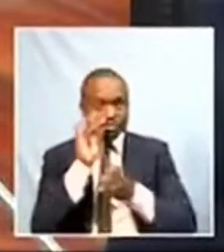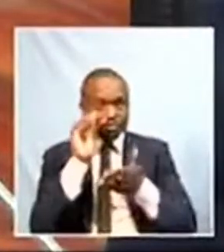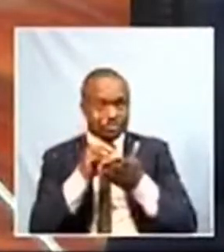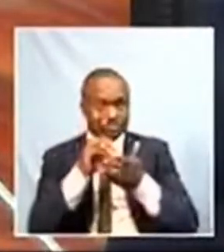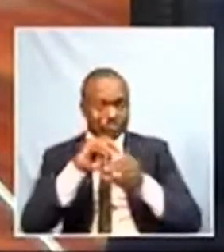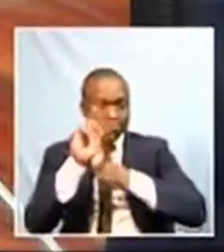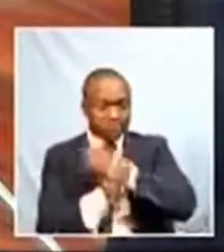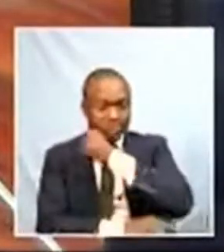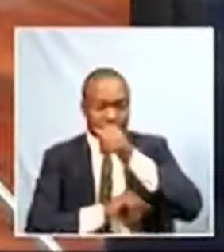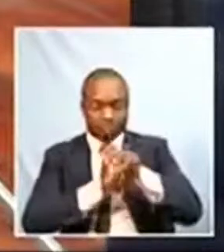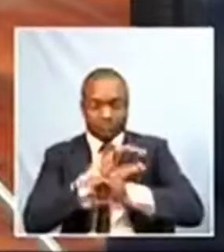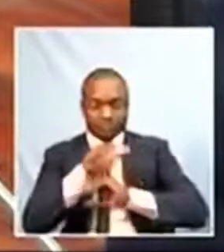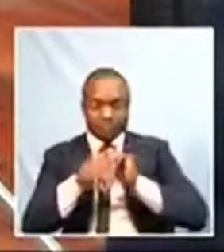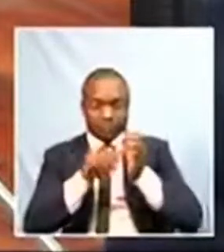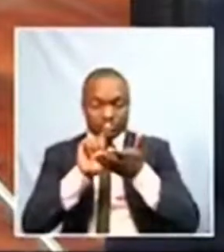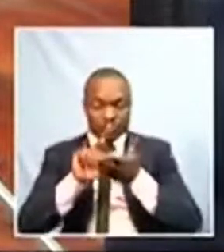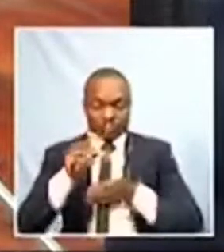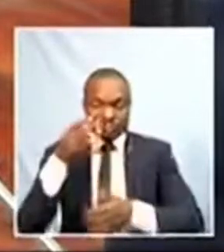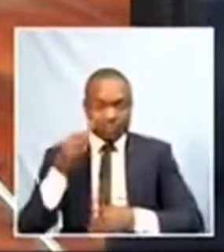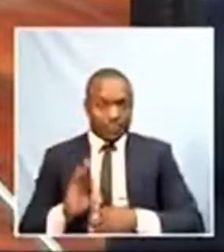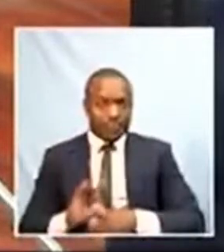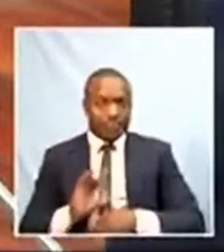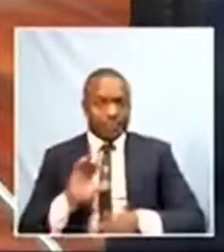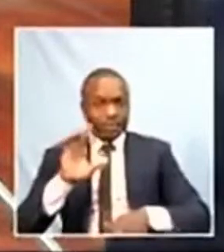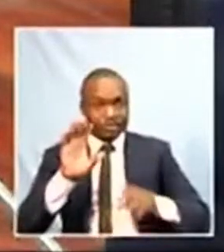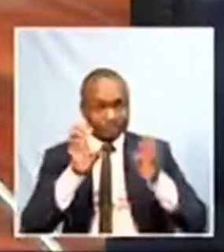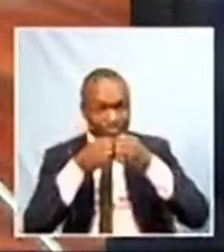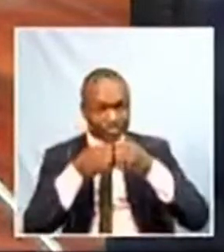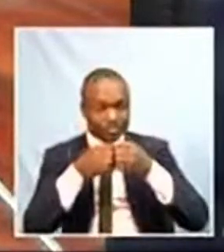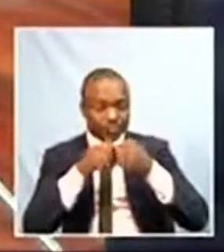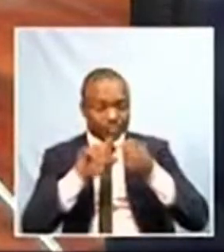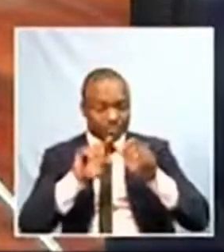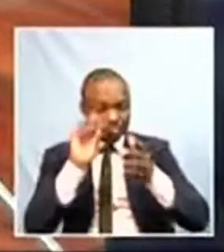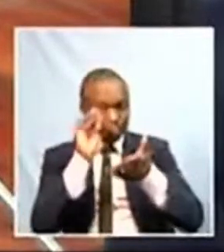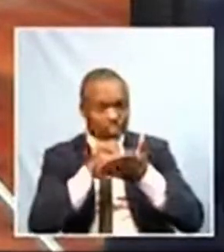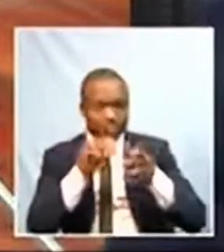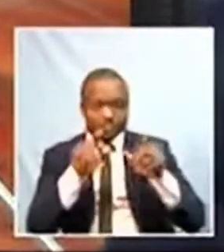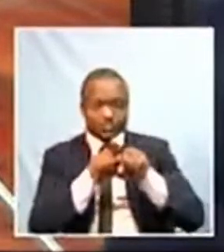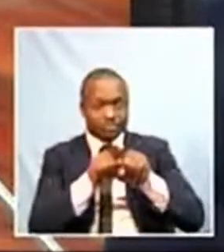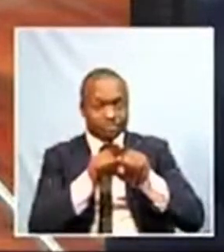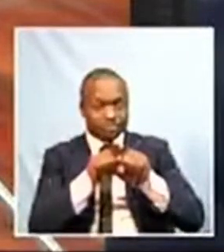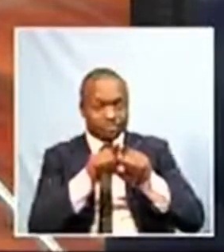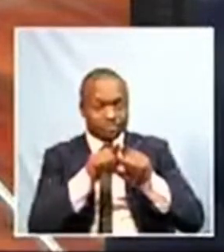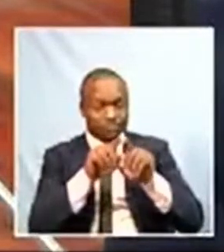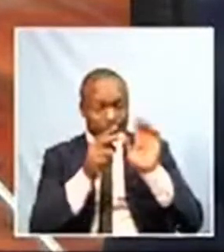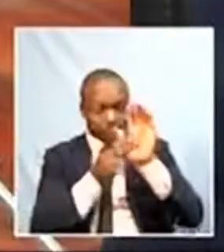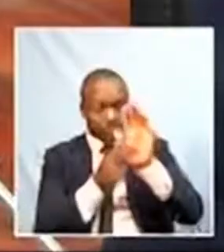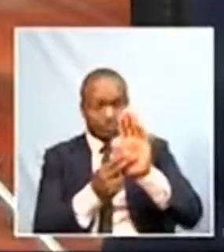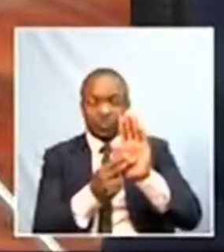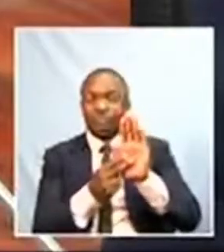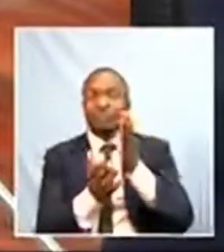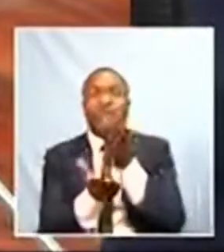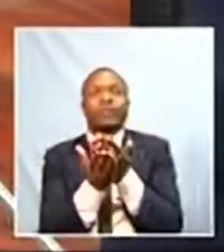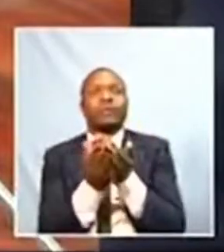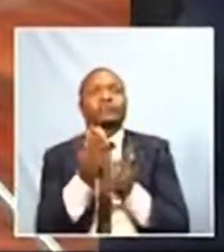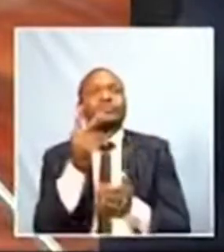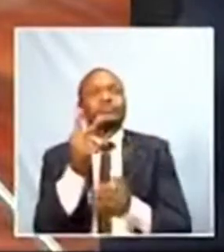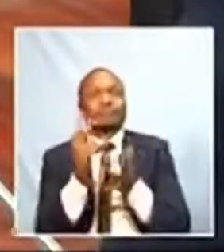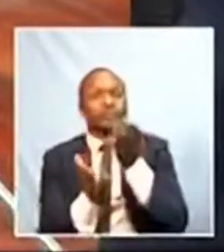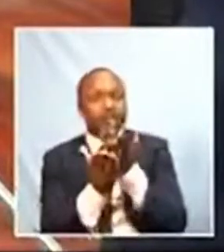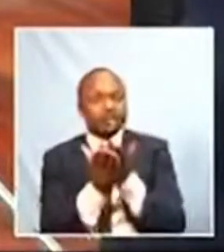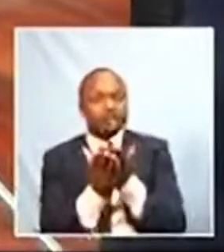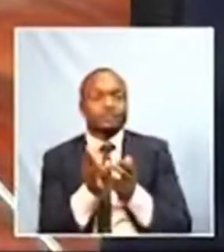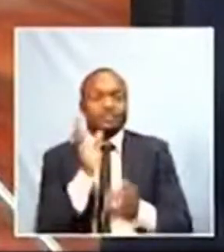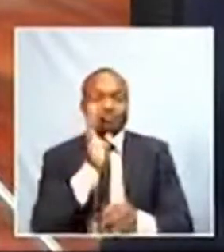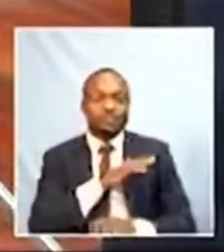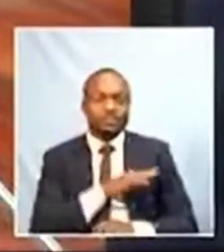all loan beneficiaries in question, and the bank has effected the same as evidenced on Appendix 3 attached for